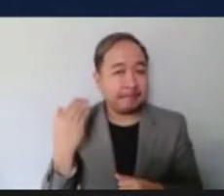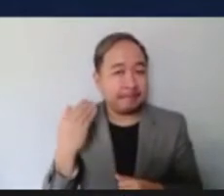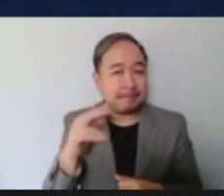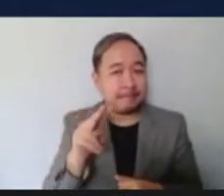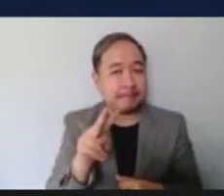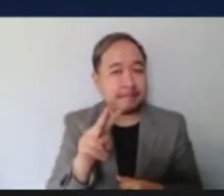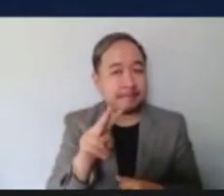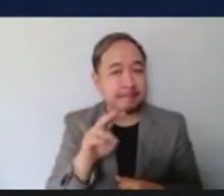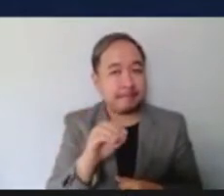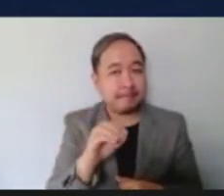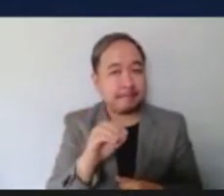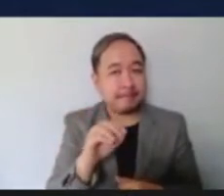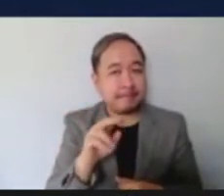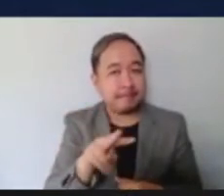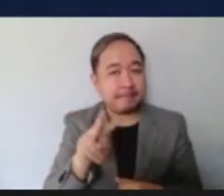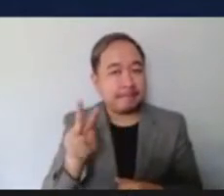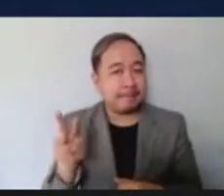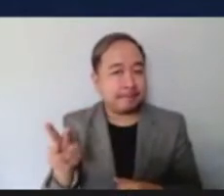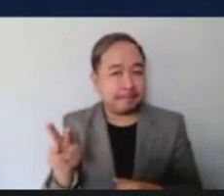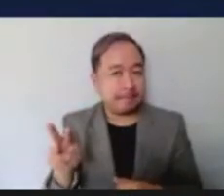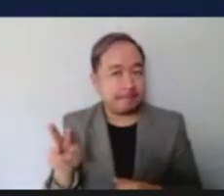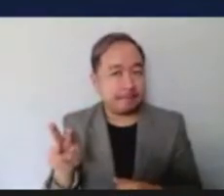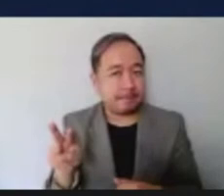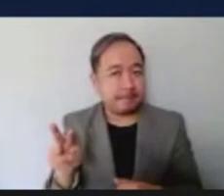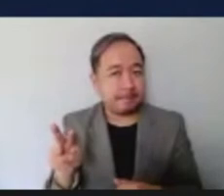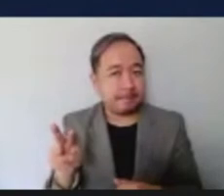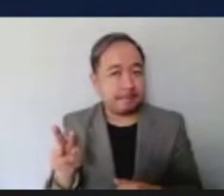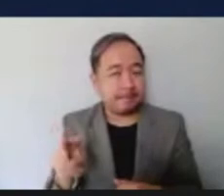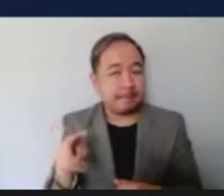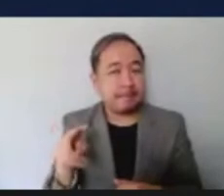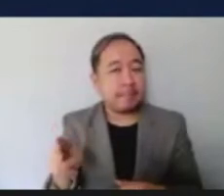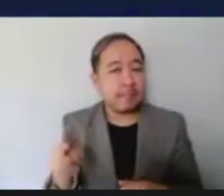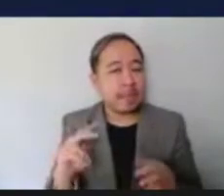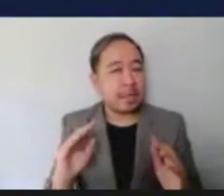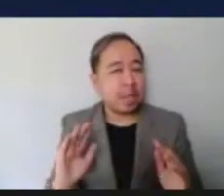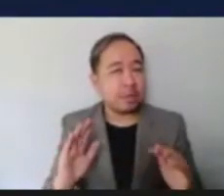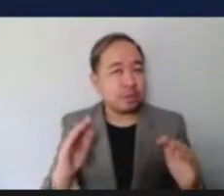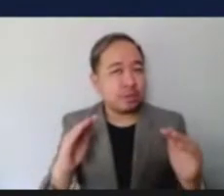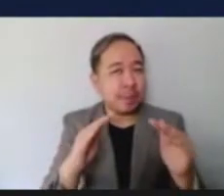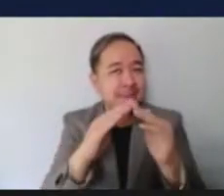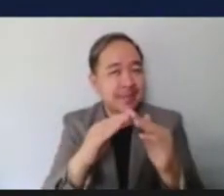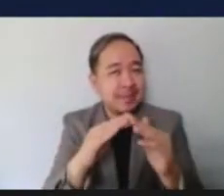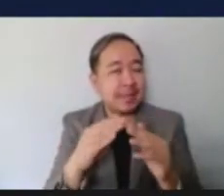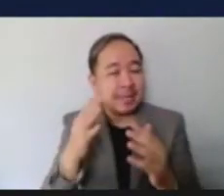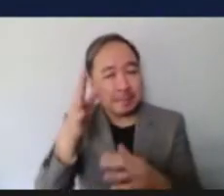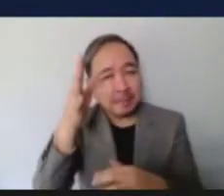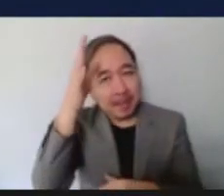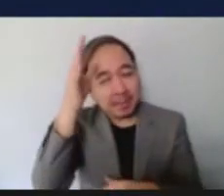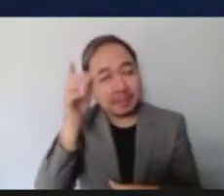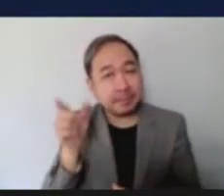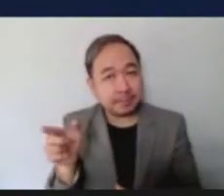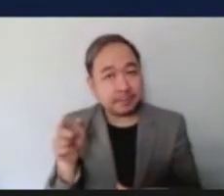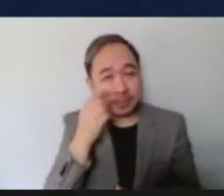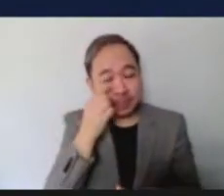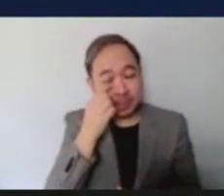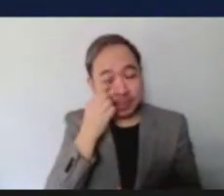during 2032 to 20 poly Summit on 5th until